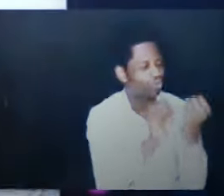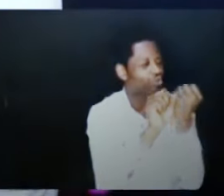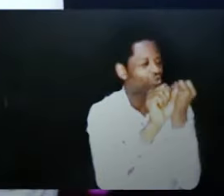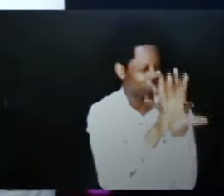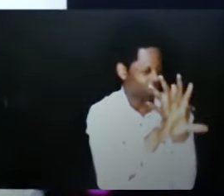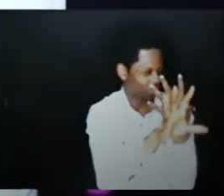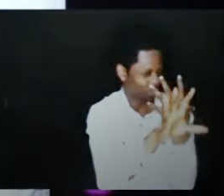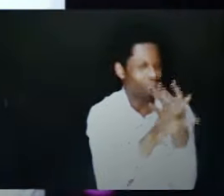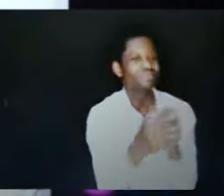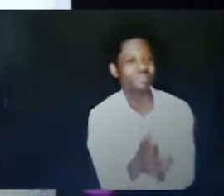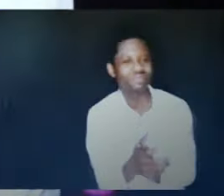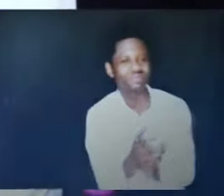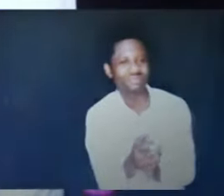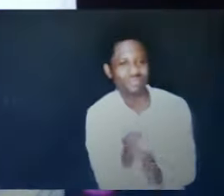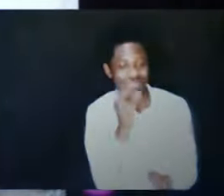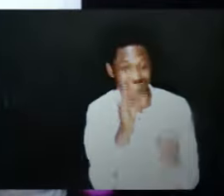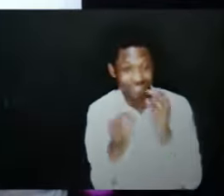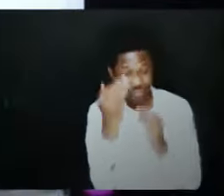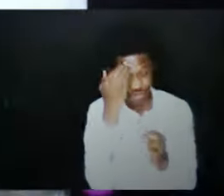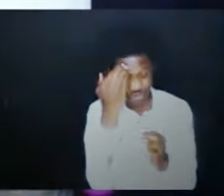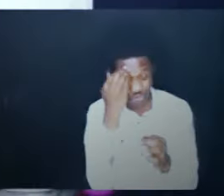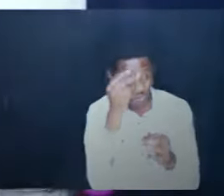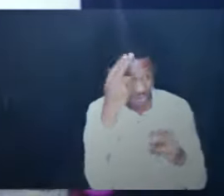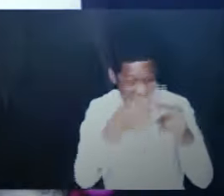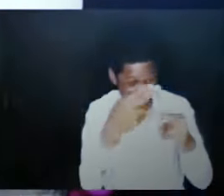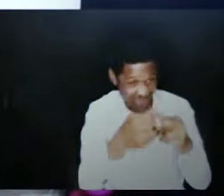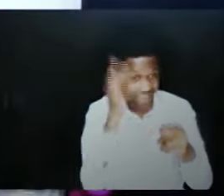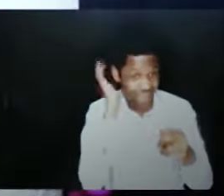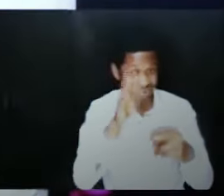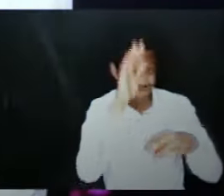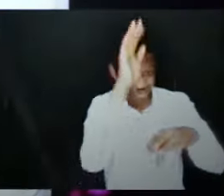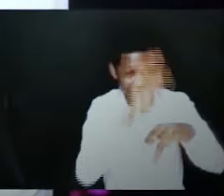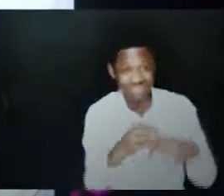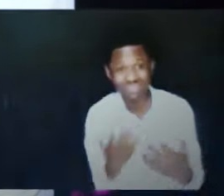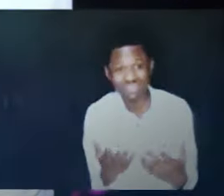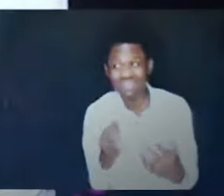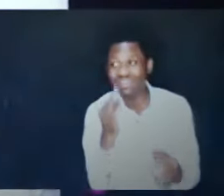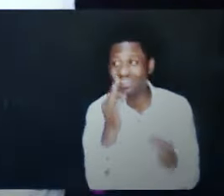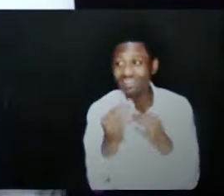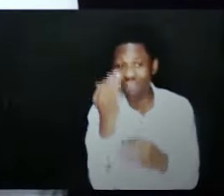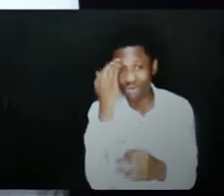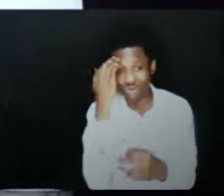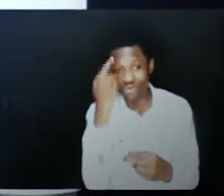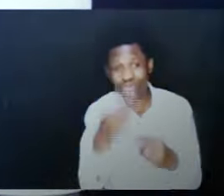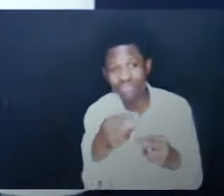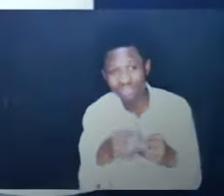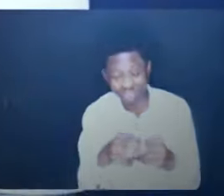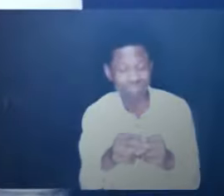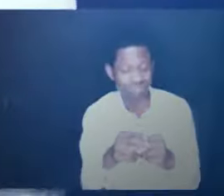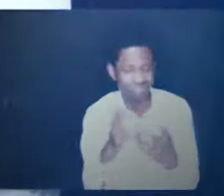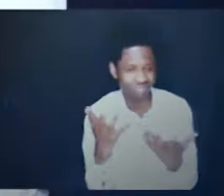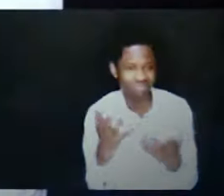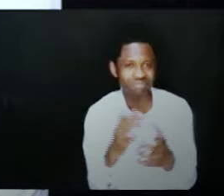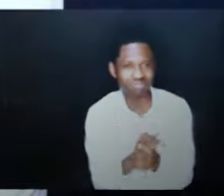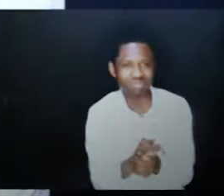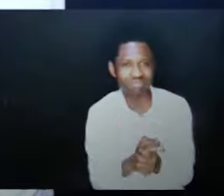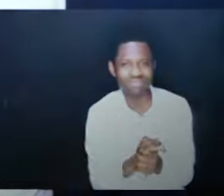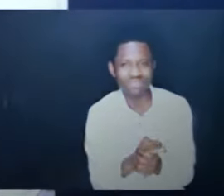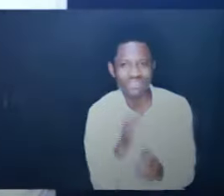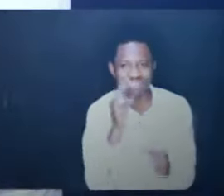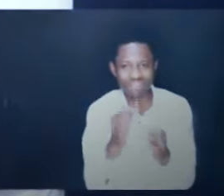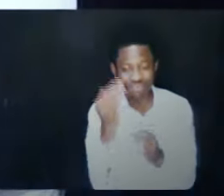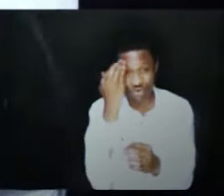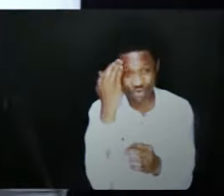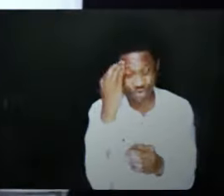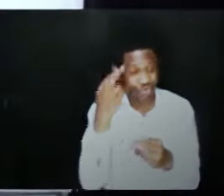Zoom. Especially if I know your name, then I'll mention your name. So pray that I don't know your name. And so if I know your name, I'm